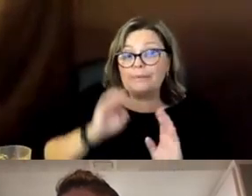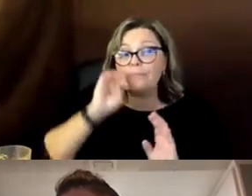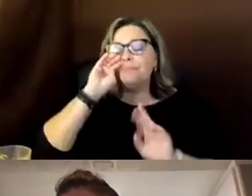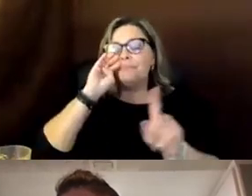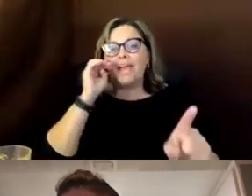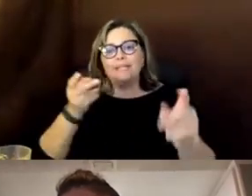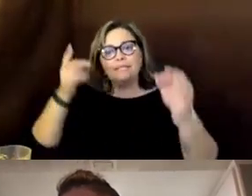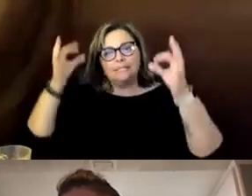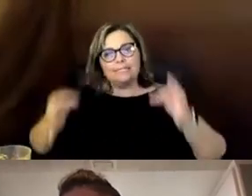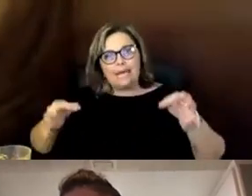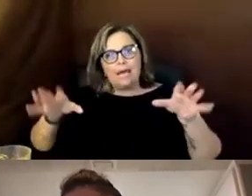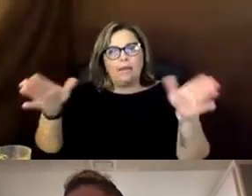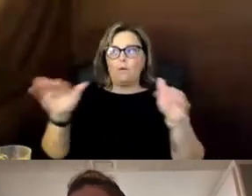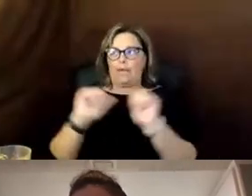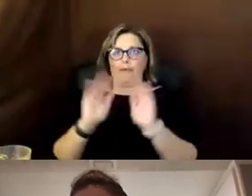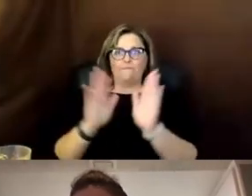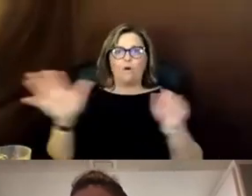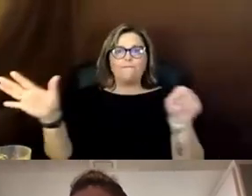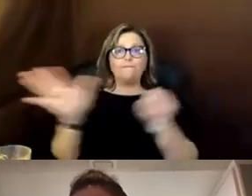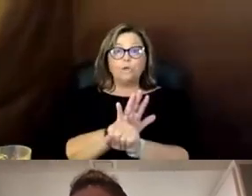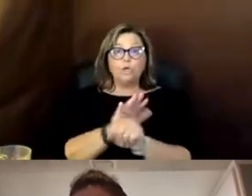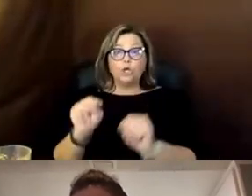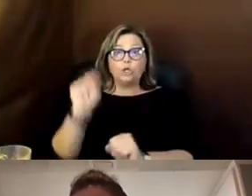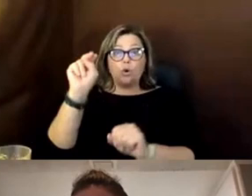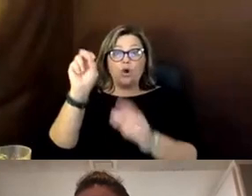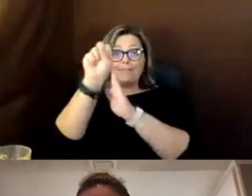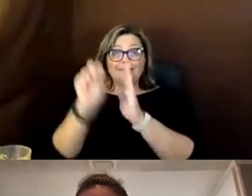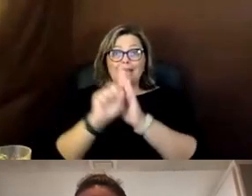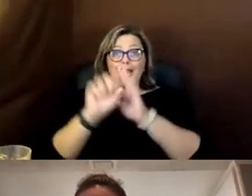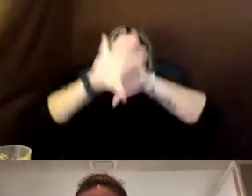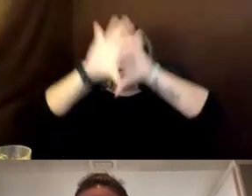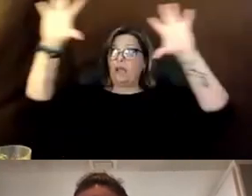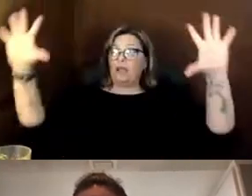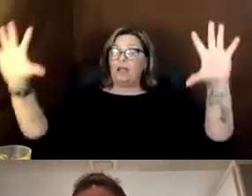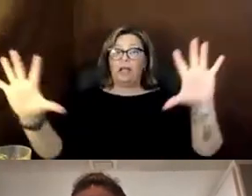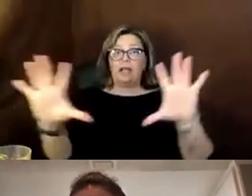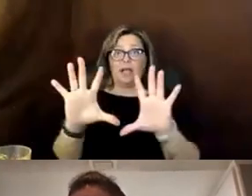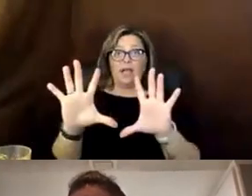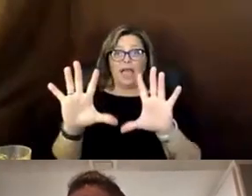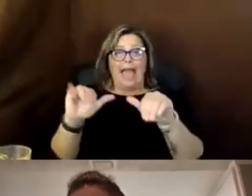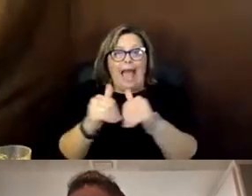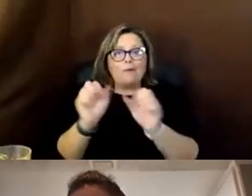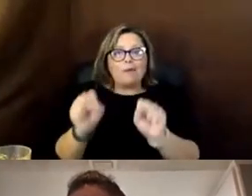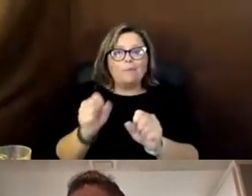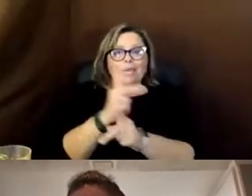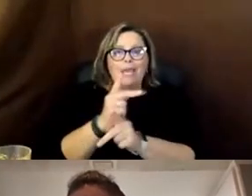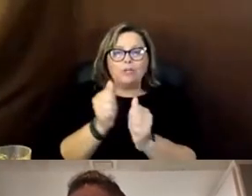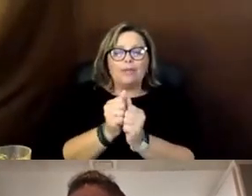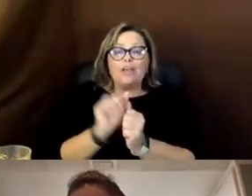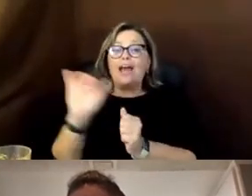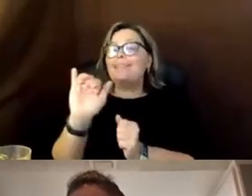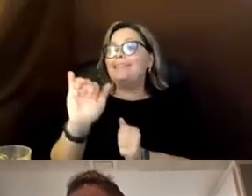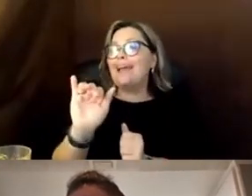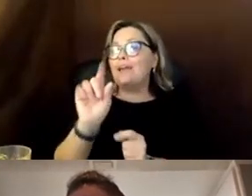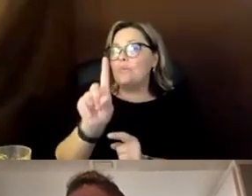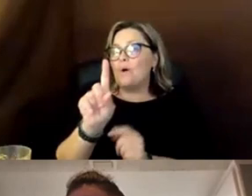this master plan for aging. The person who cares for my mother lives in Corning. She just, because